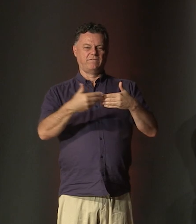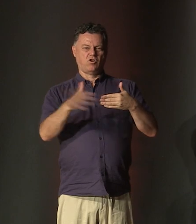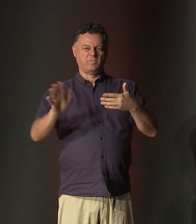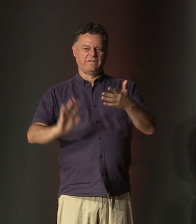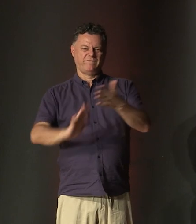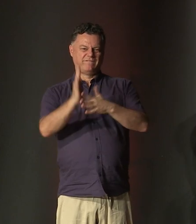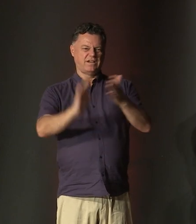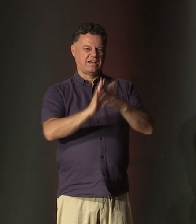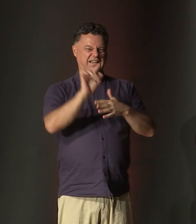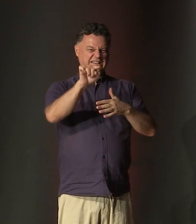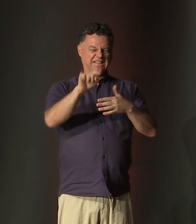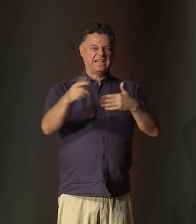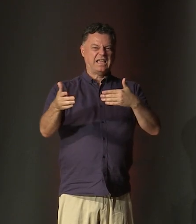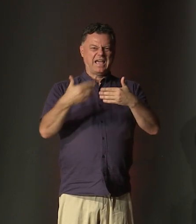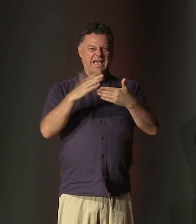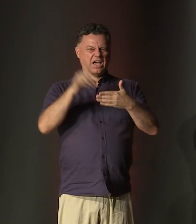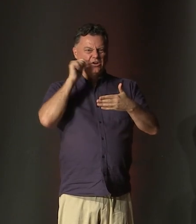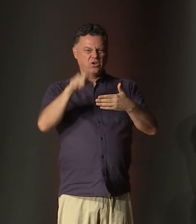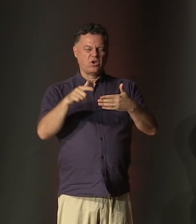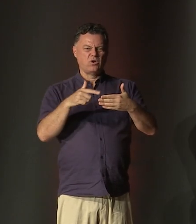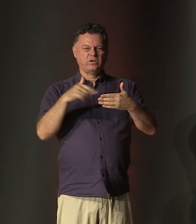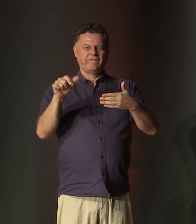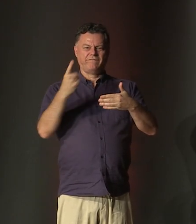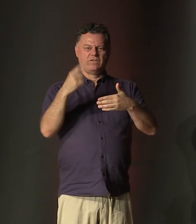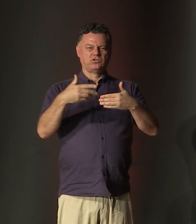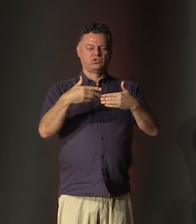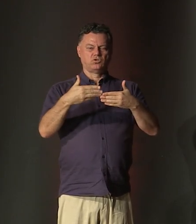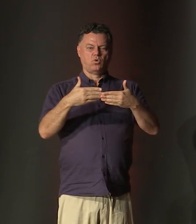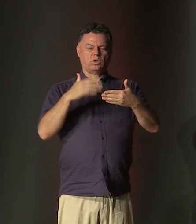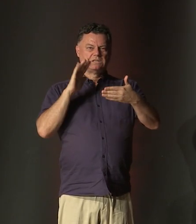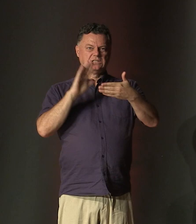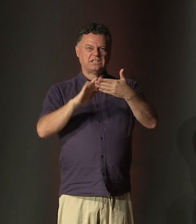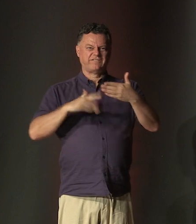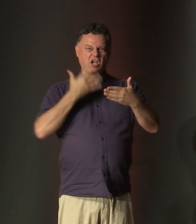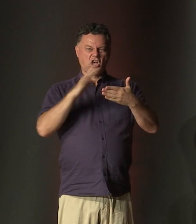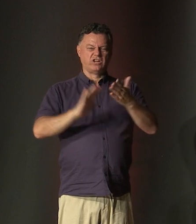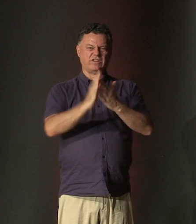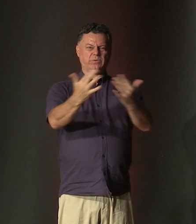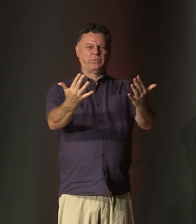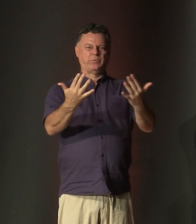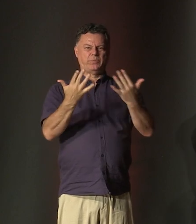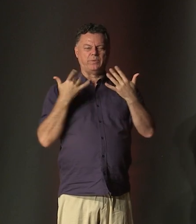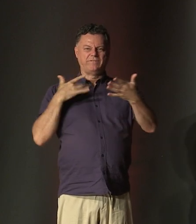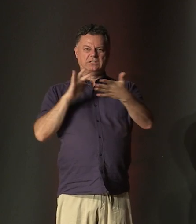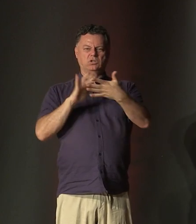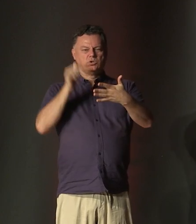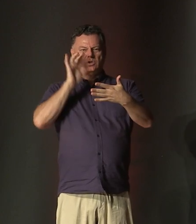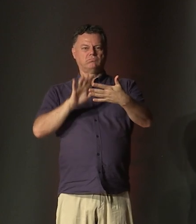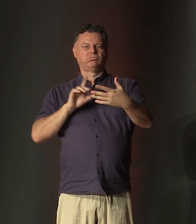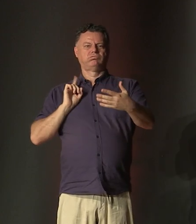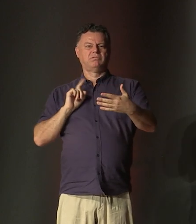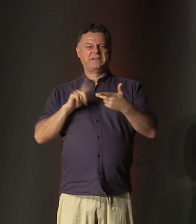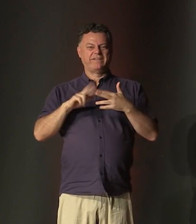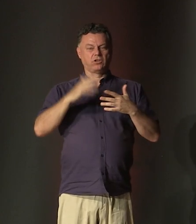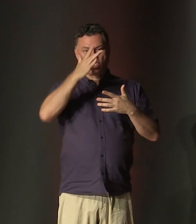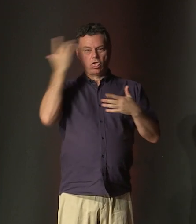if it's hot? If you open the door, the oxygen goes flooding in and the flames come rushing out